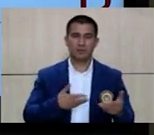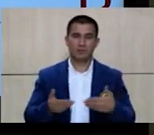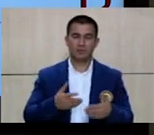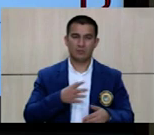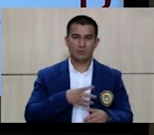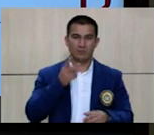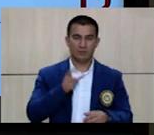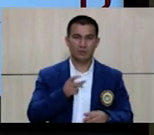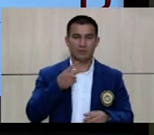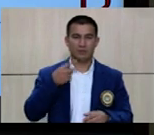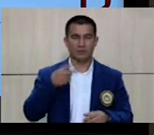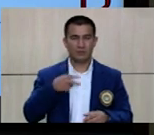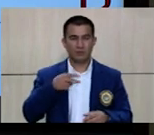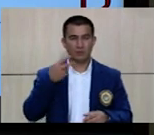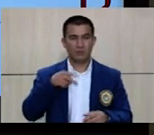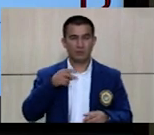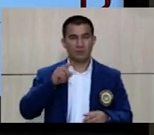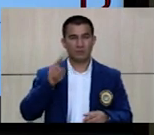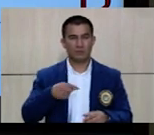20 taqsim X.